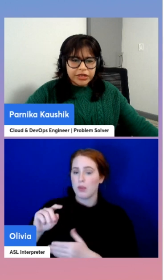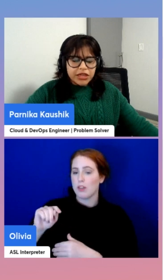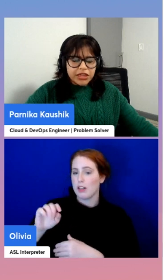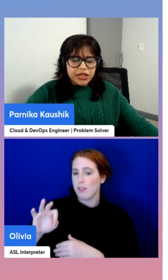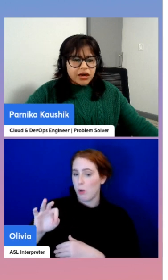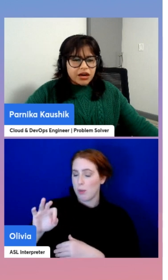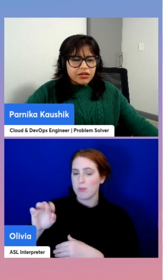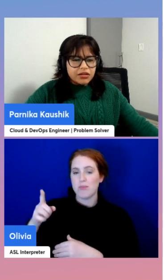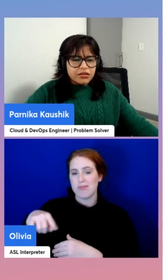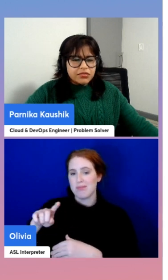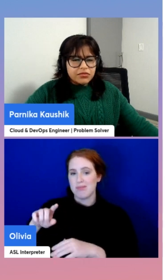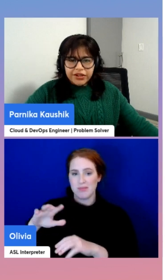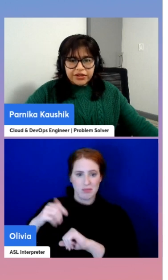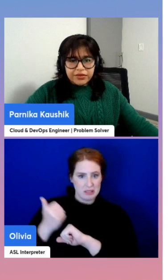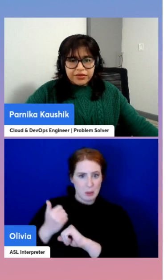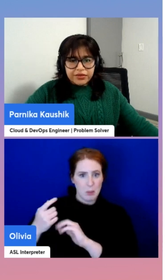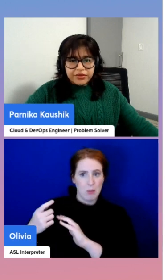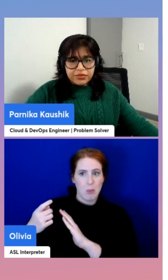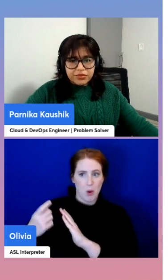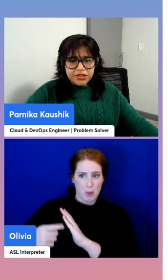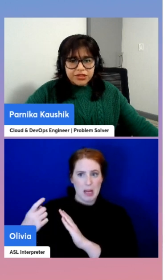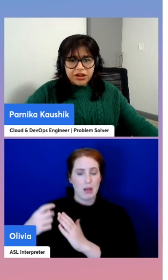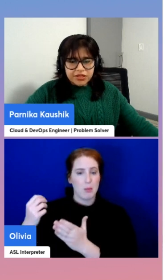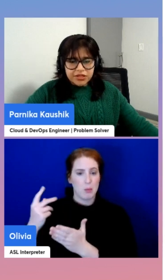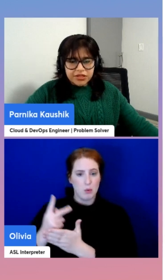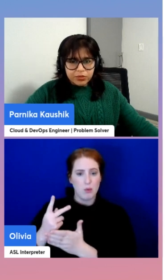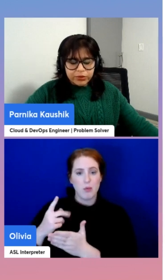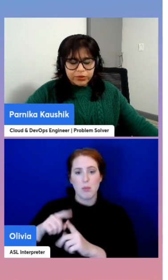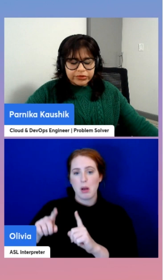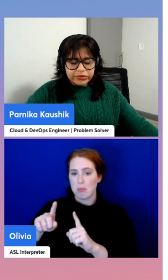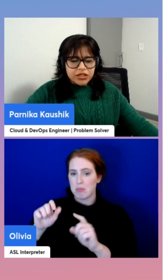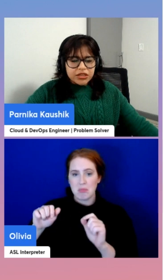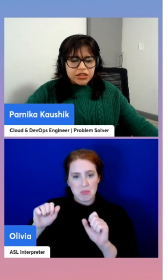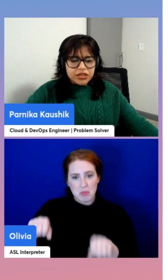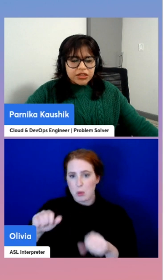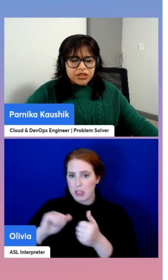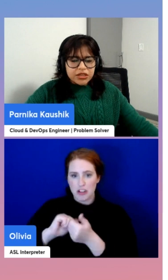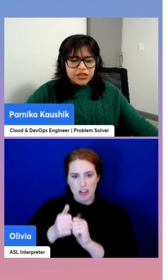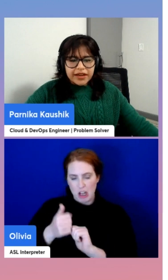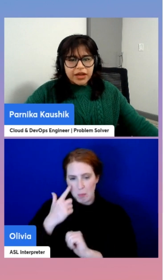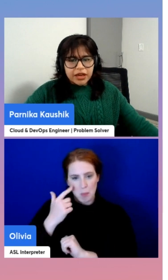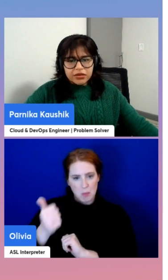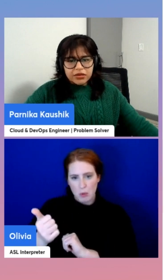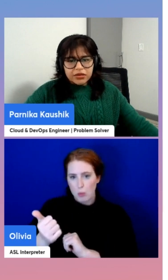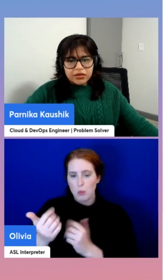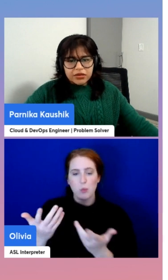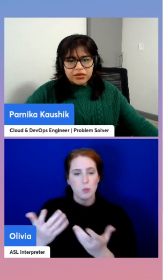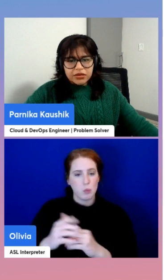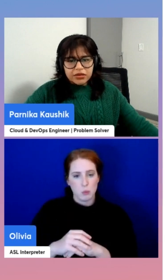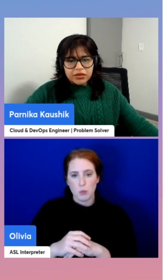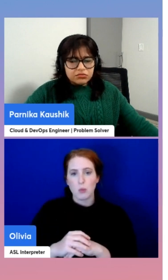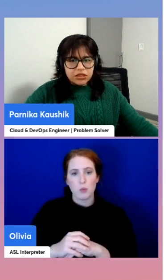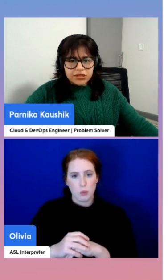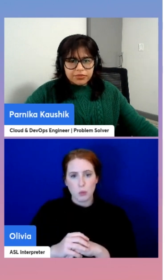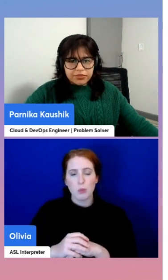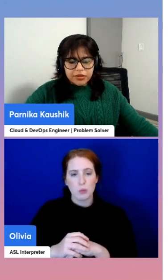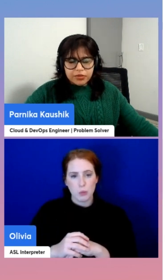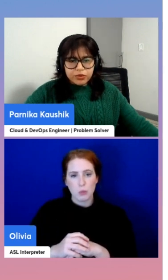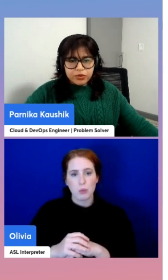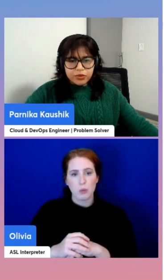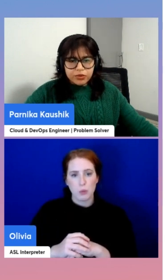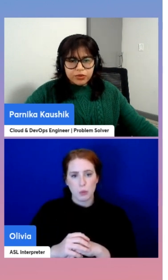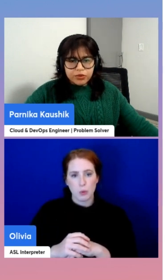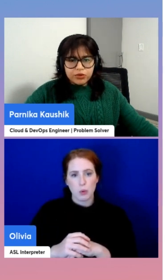auto-approve. You're very welcome to not set it to auto-approve and have some manual, step